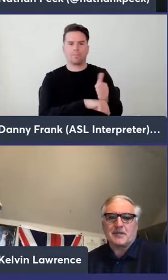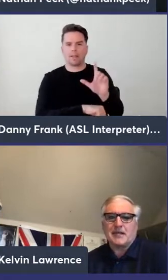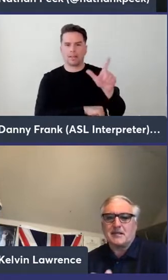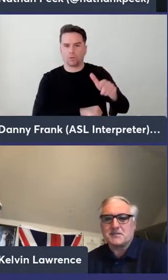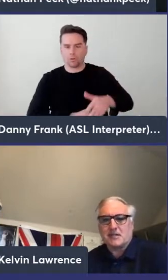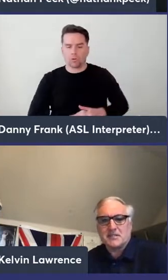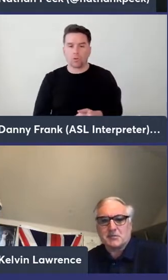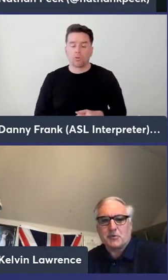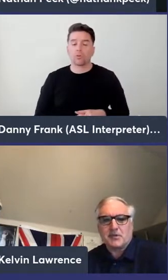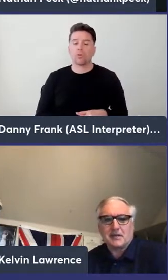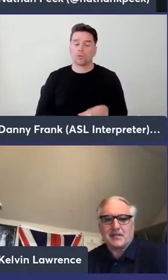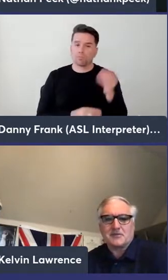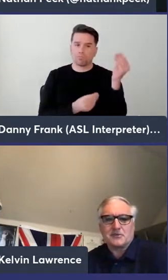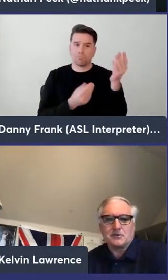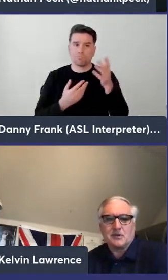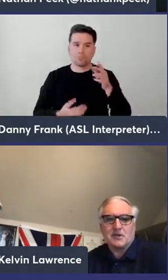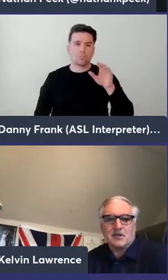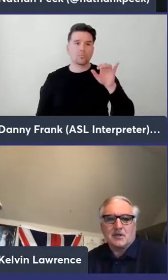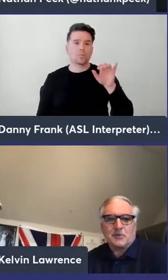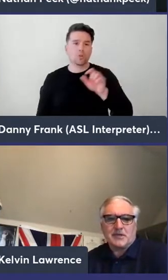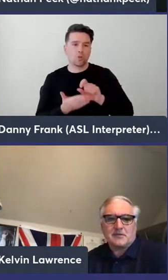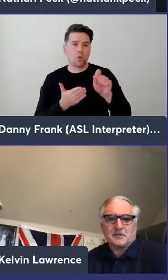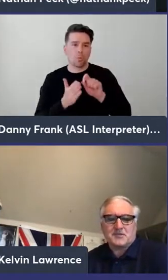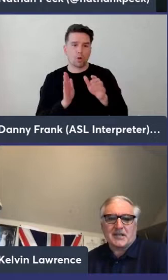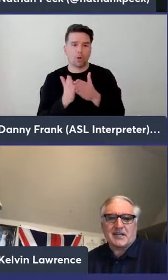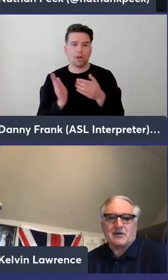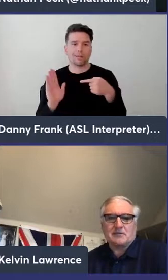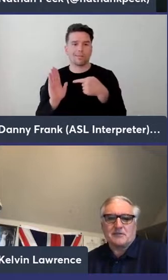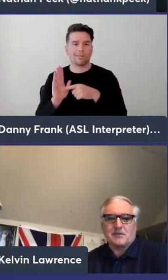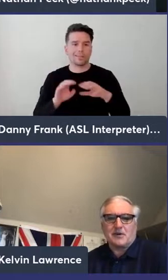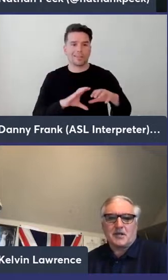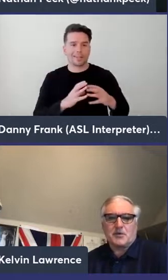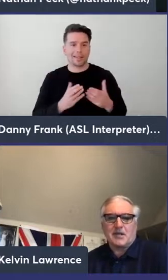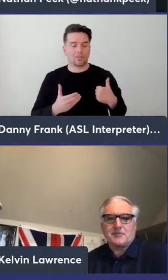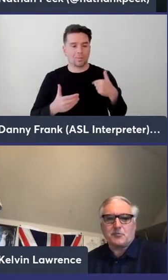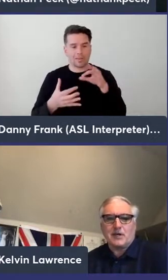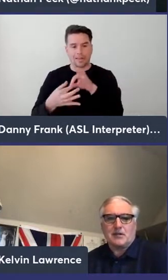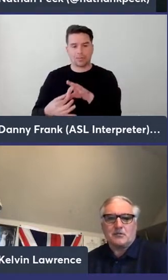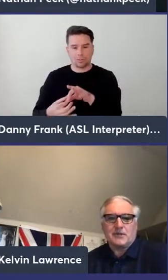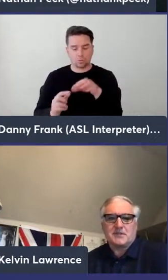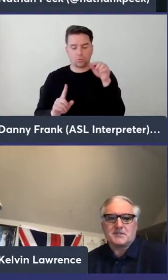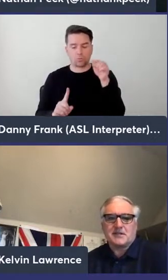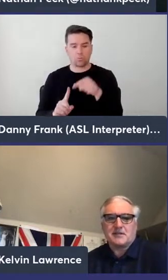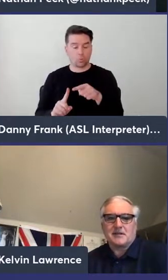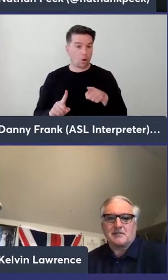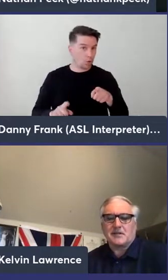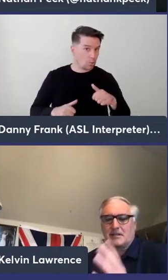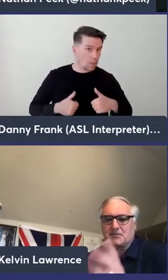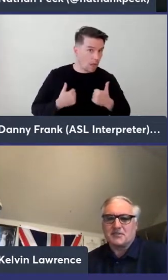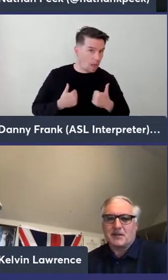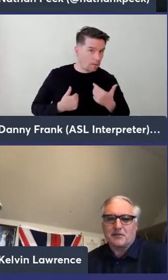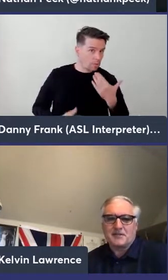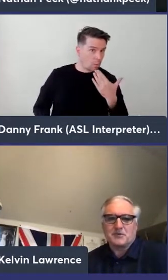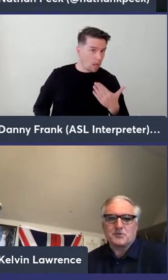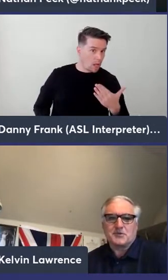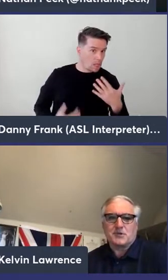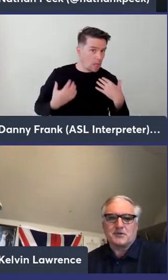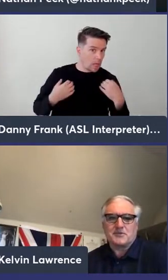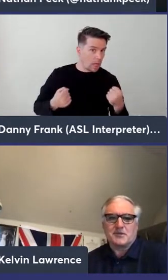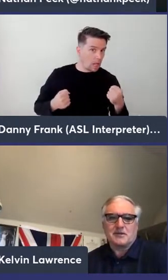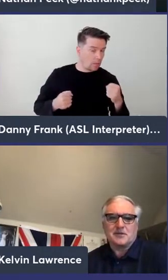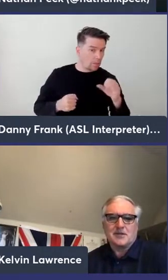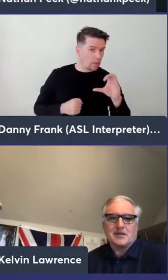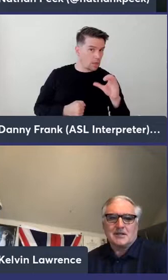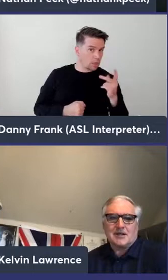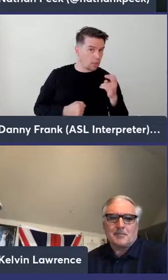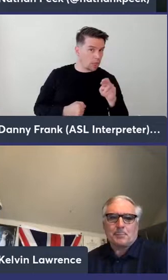notebook that, hey, there's the cluster we want to connect to. We can just check out, are you alive and well? We can see that the cluster is healthy. So we're good